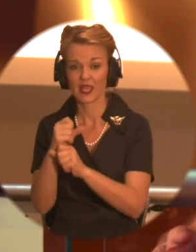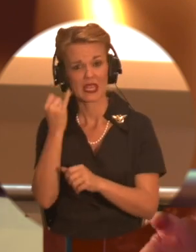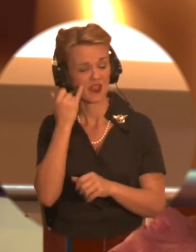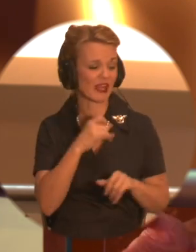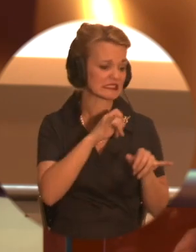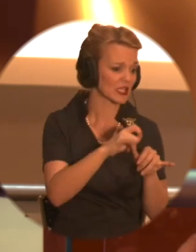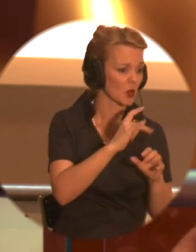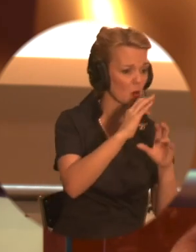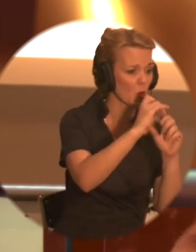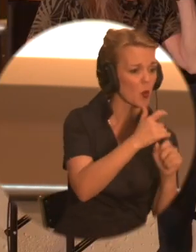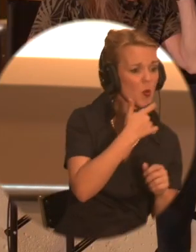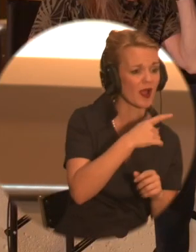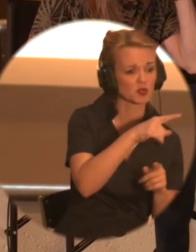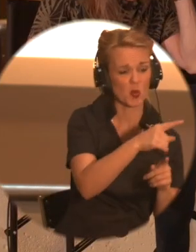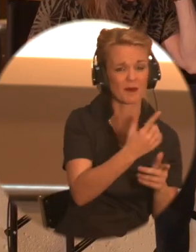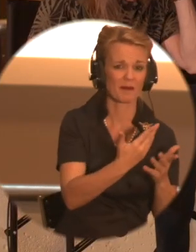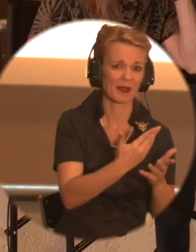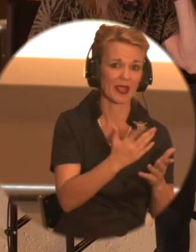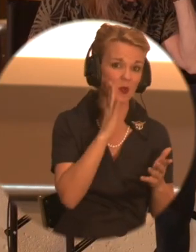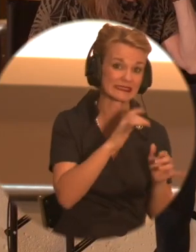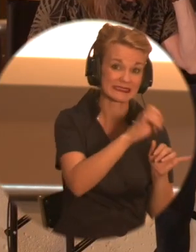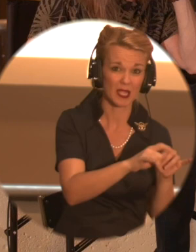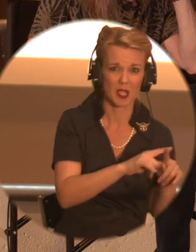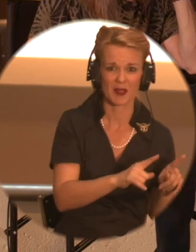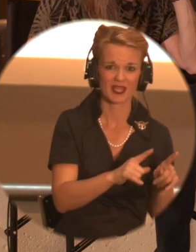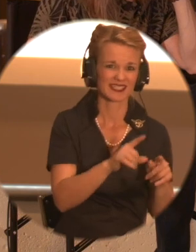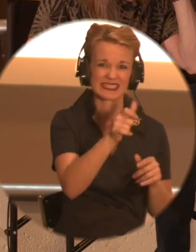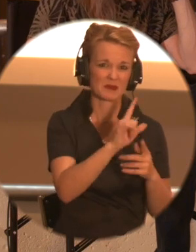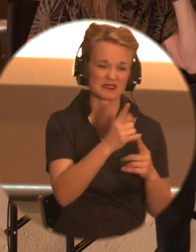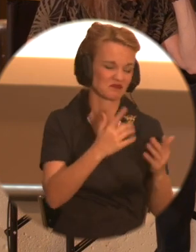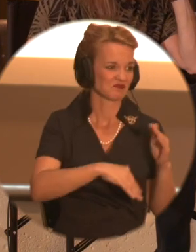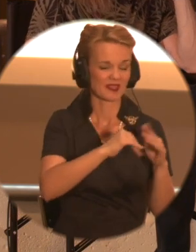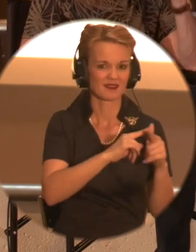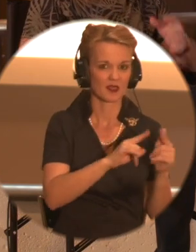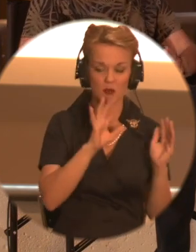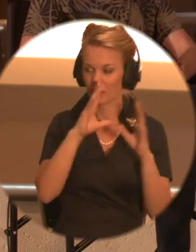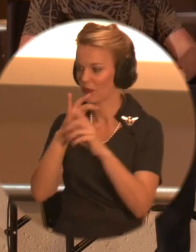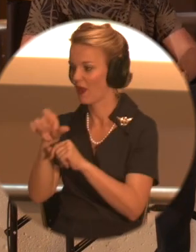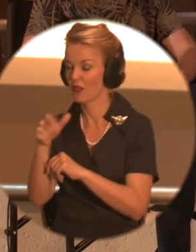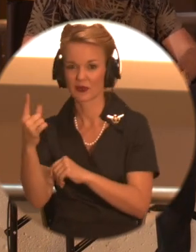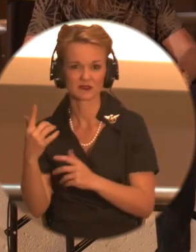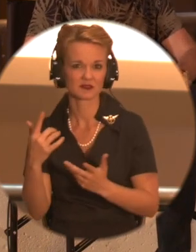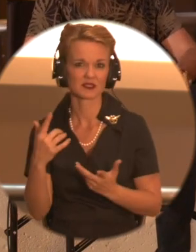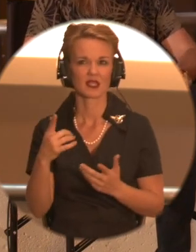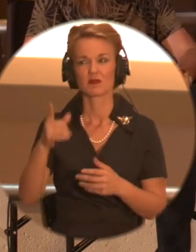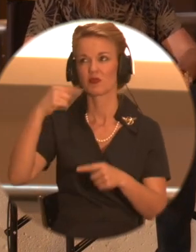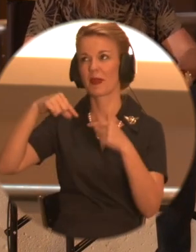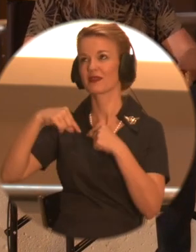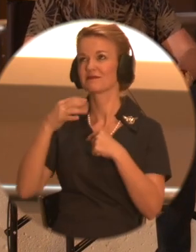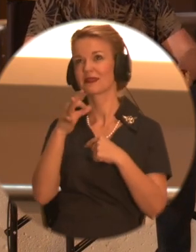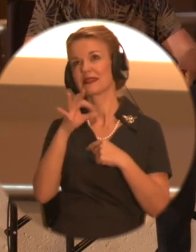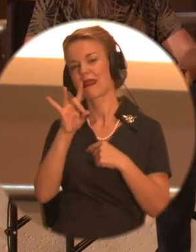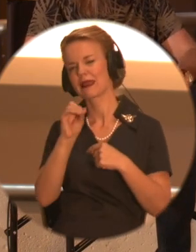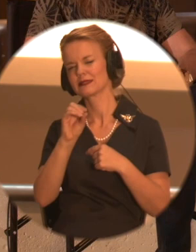it, I would have loved it. I don't know. and it's interesting to me, because like, when you look at the TV shows, we'll go all the way back to the 80s, when there wasn't that many. Yeah. Obviously, we